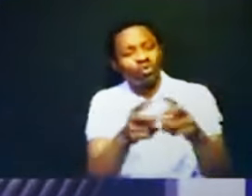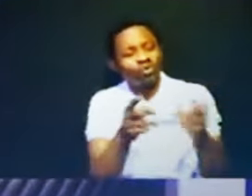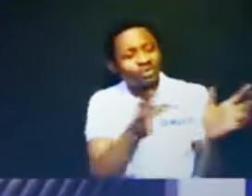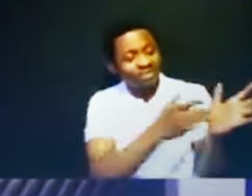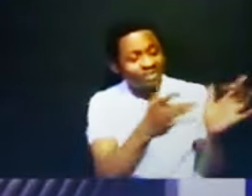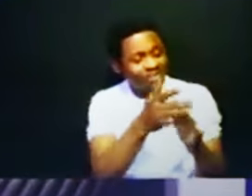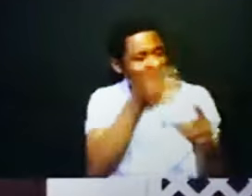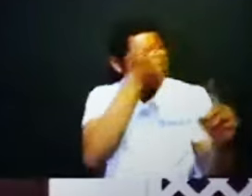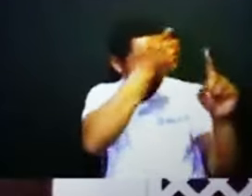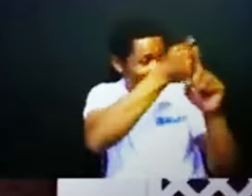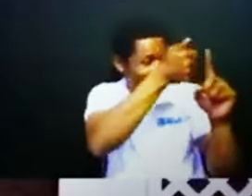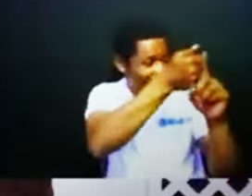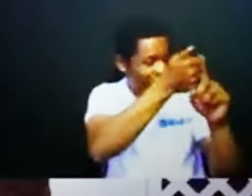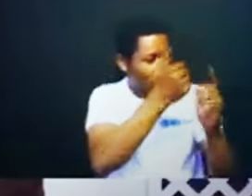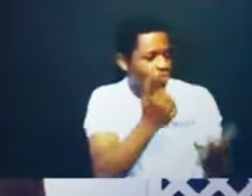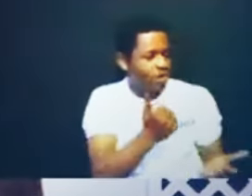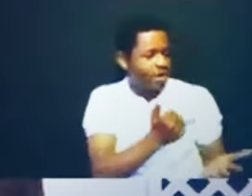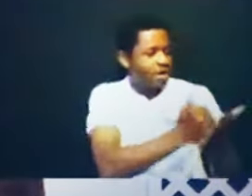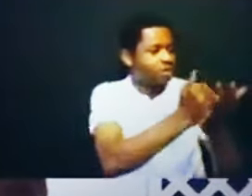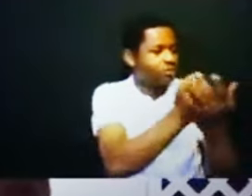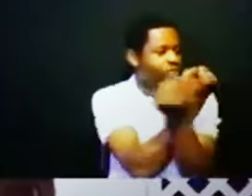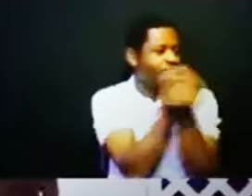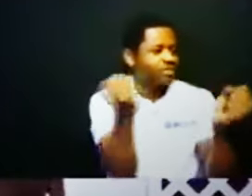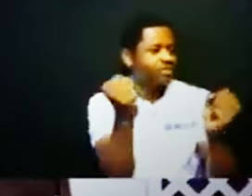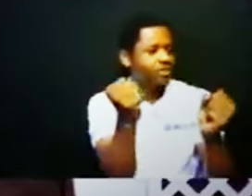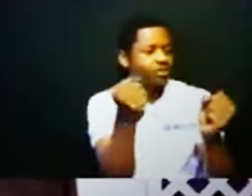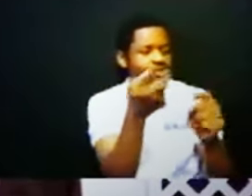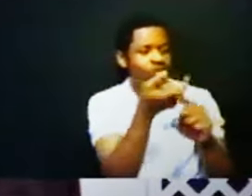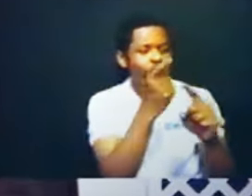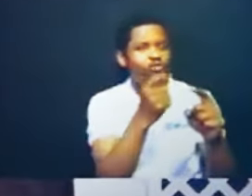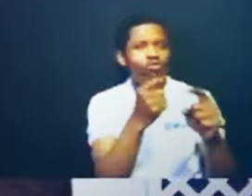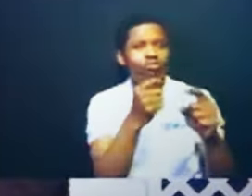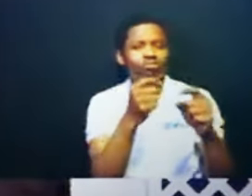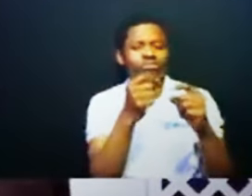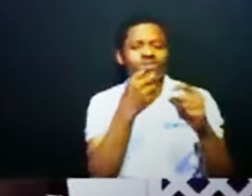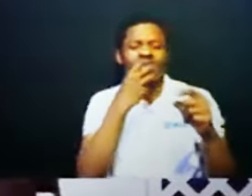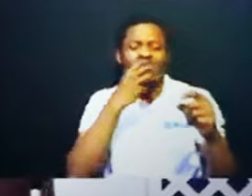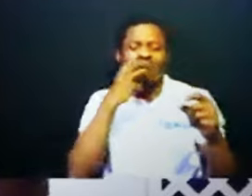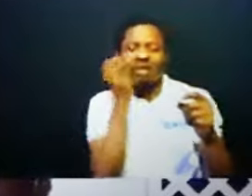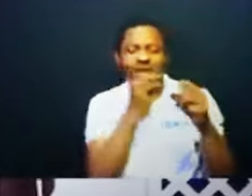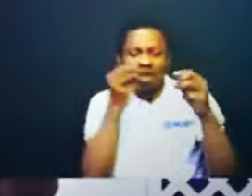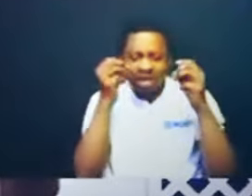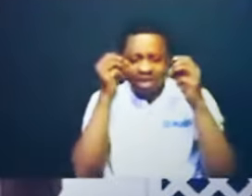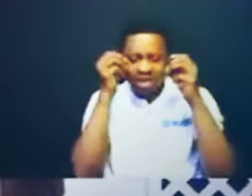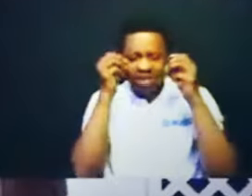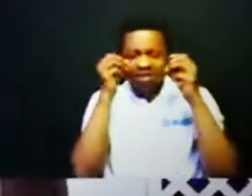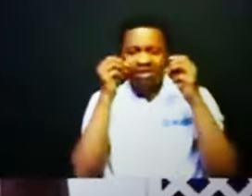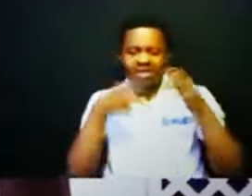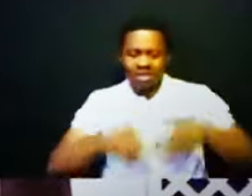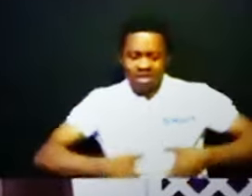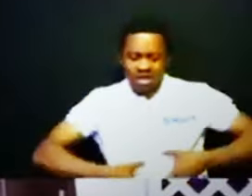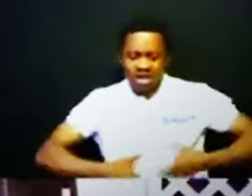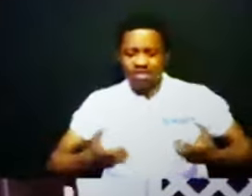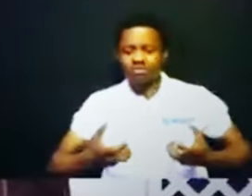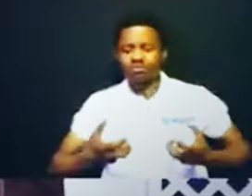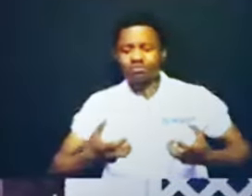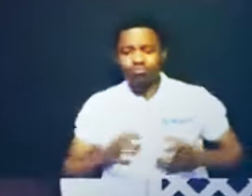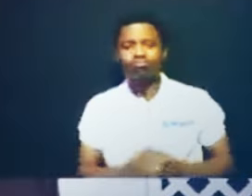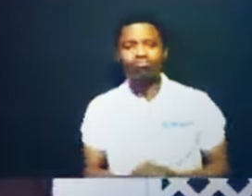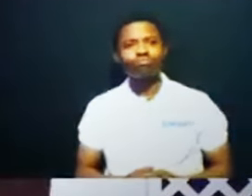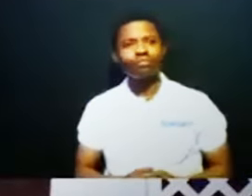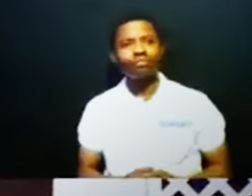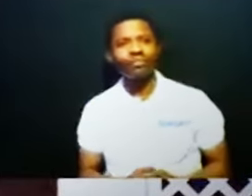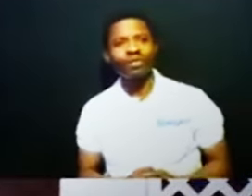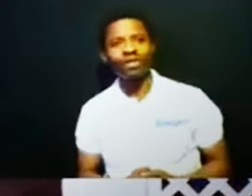the coming wrath. Or no ni yesua o ye yang e free a bufua ebanum. So three things about a good Christian and a good church.